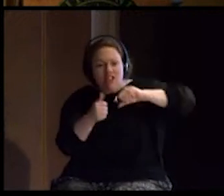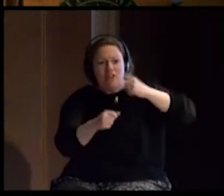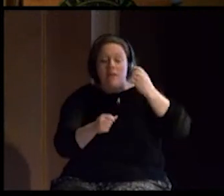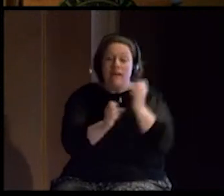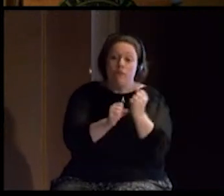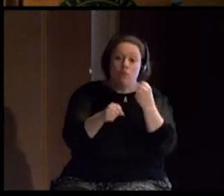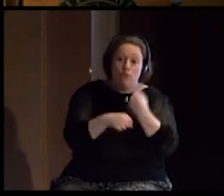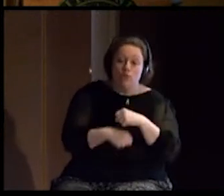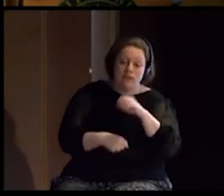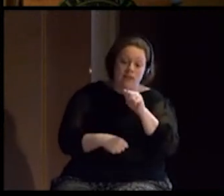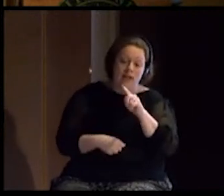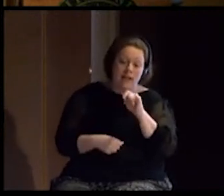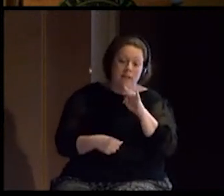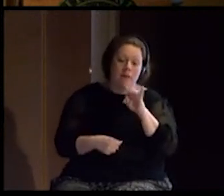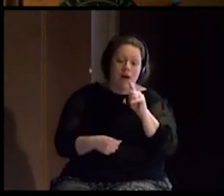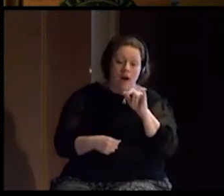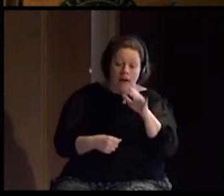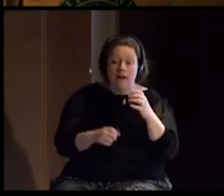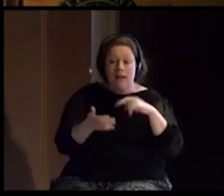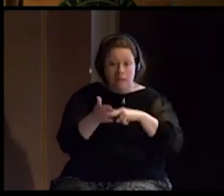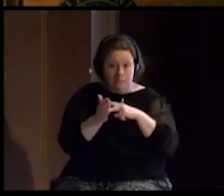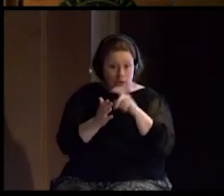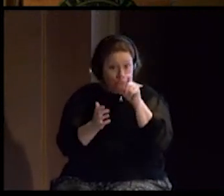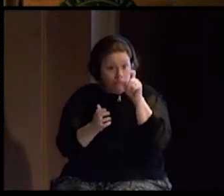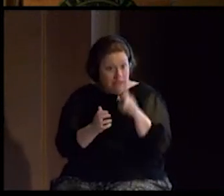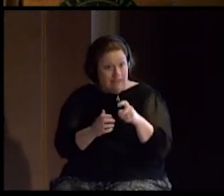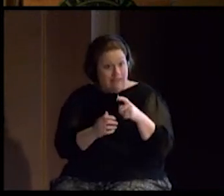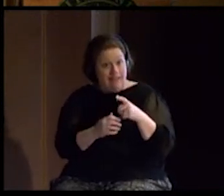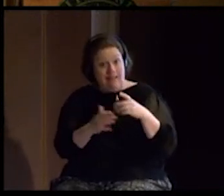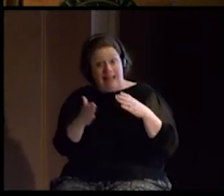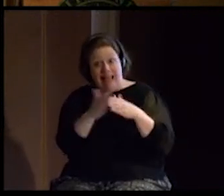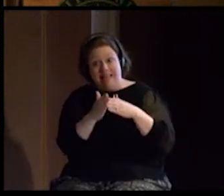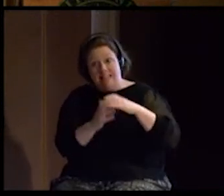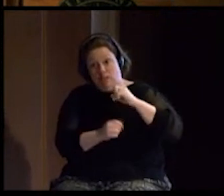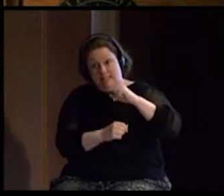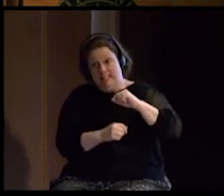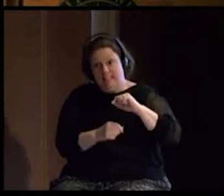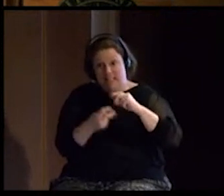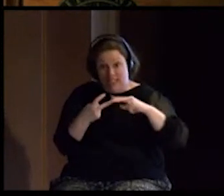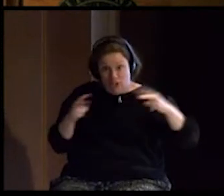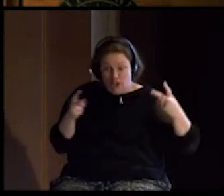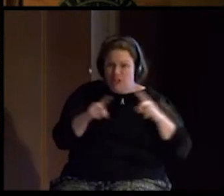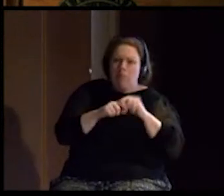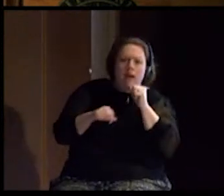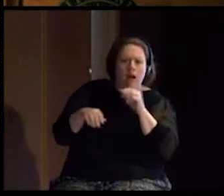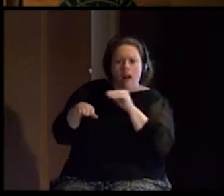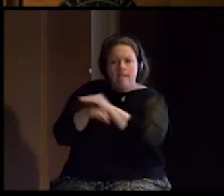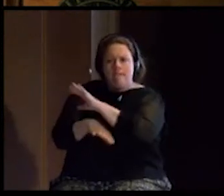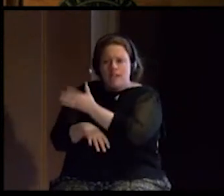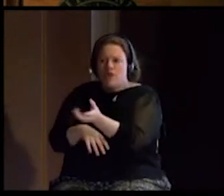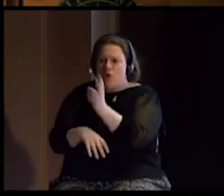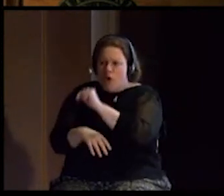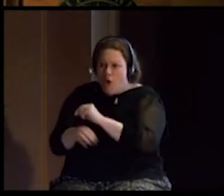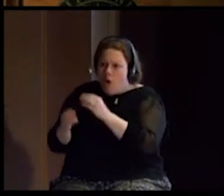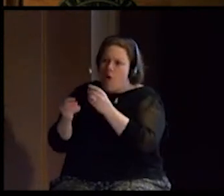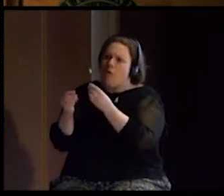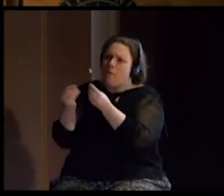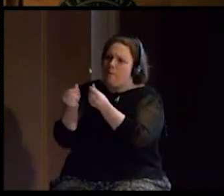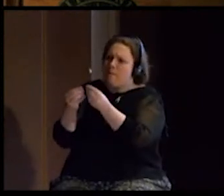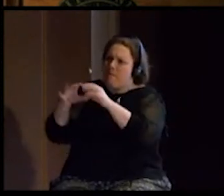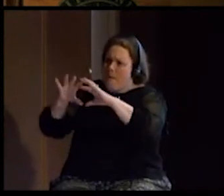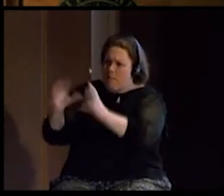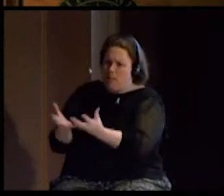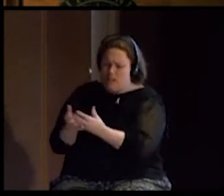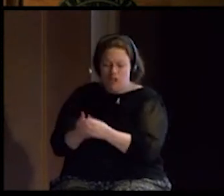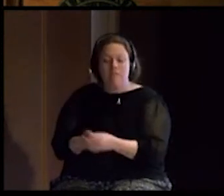as a bacterium, you need the resistance gene to not affect your own population. And actinomycetes that I pointed